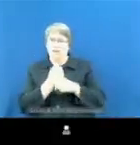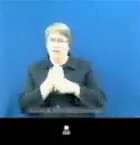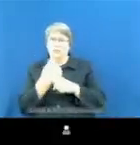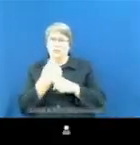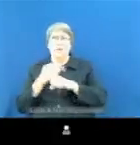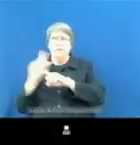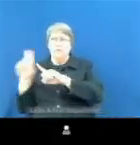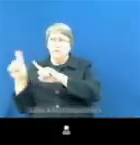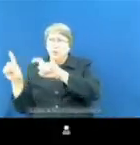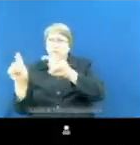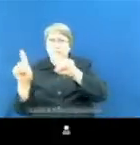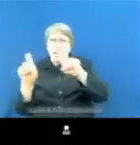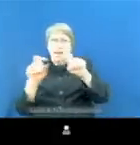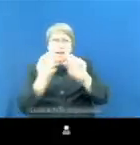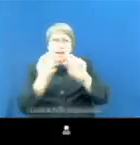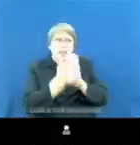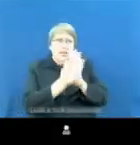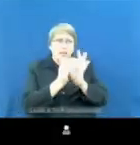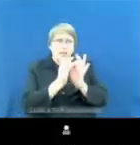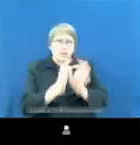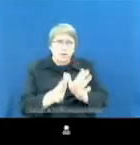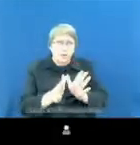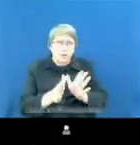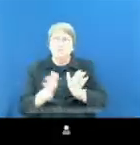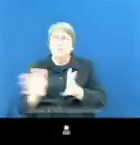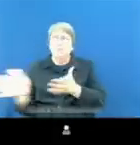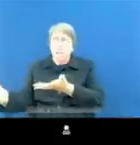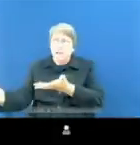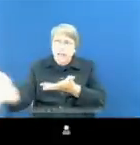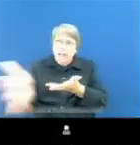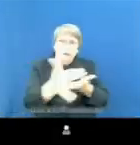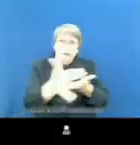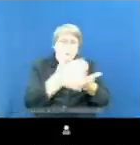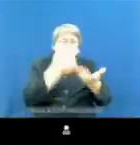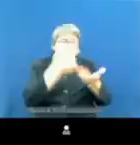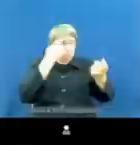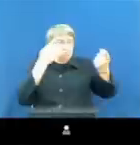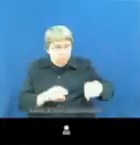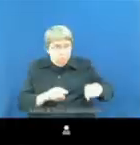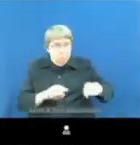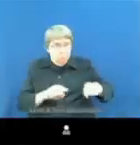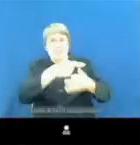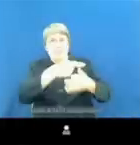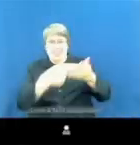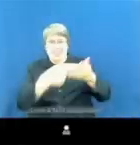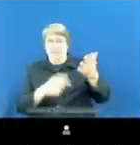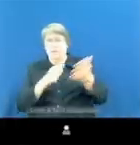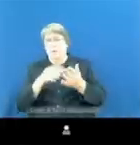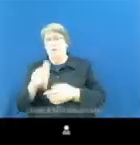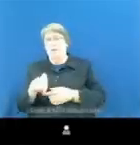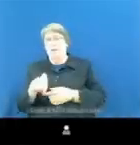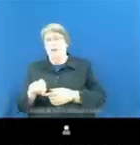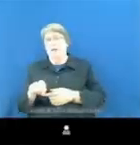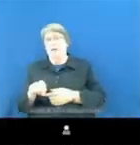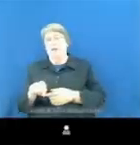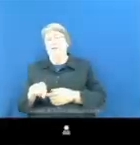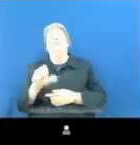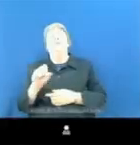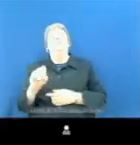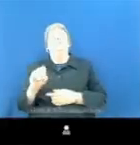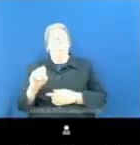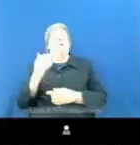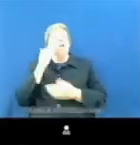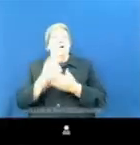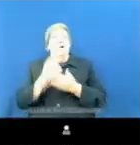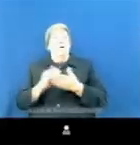and we believe that there's a consensus on. So we do know that in the United States, court and